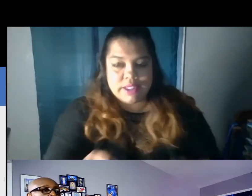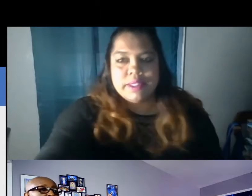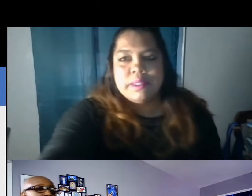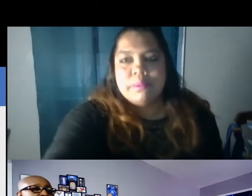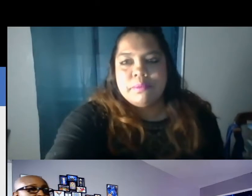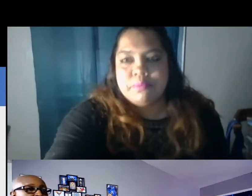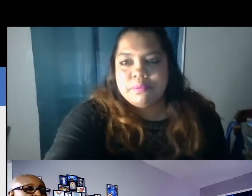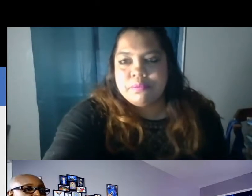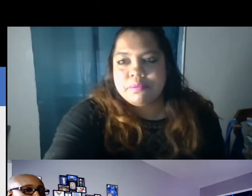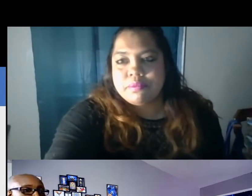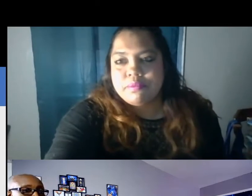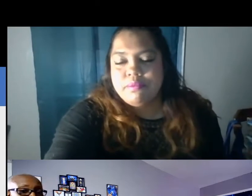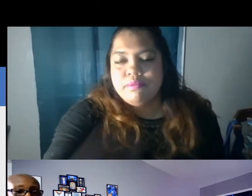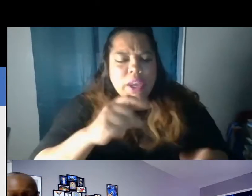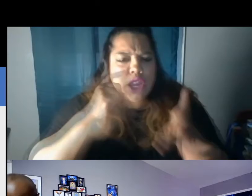All right.